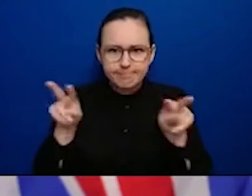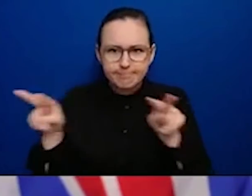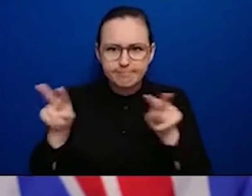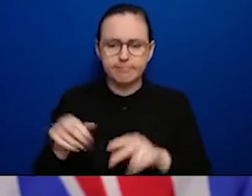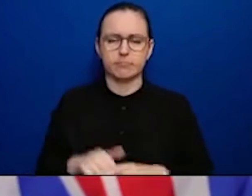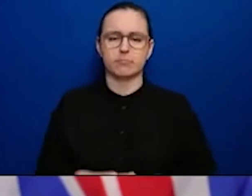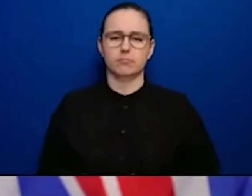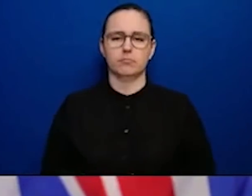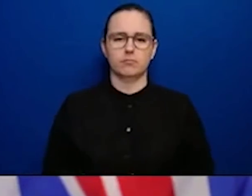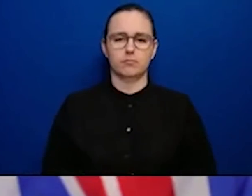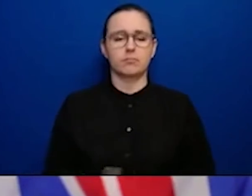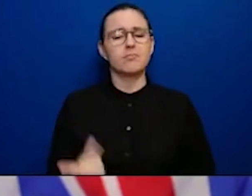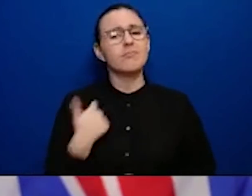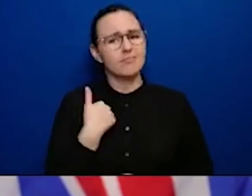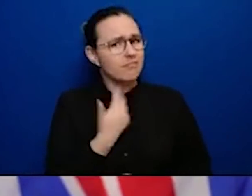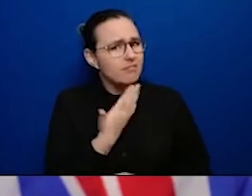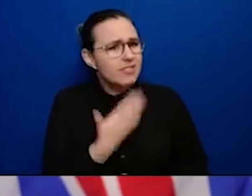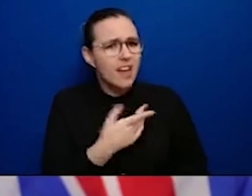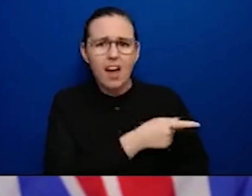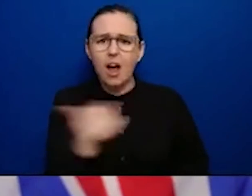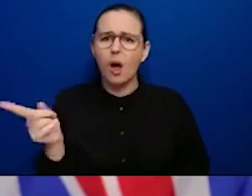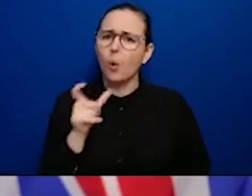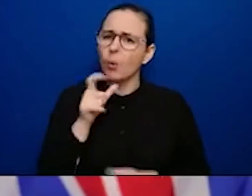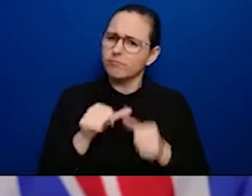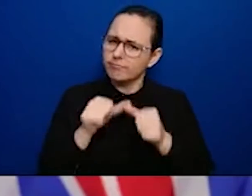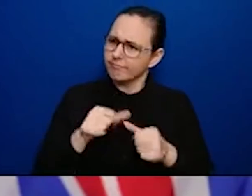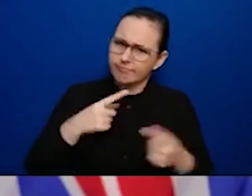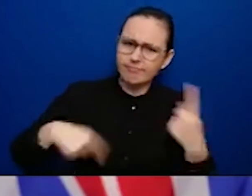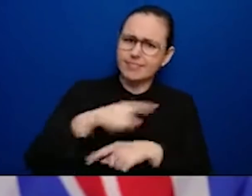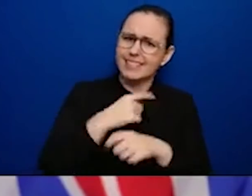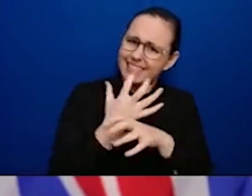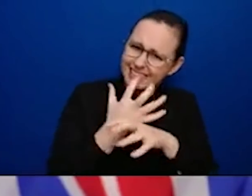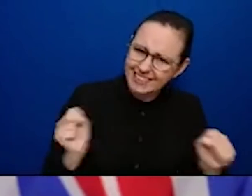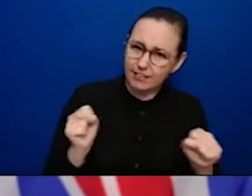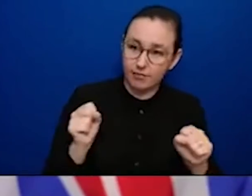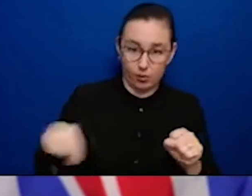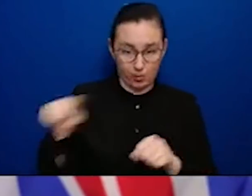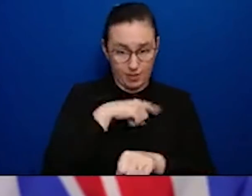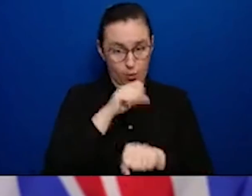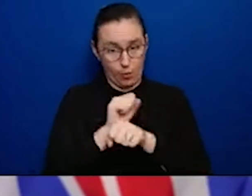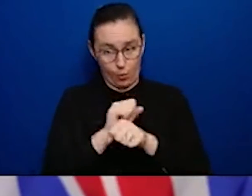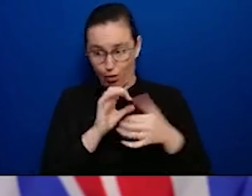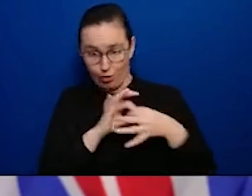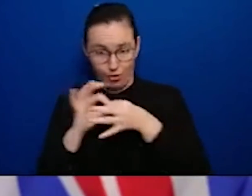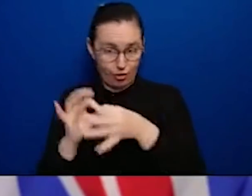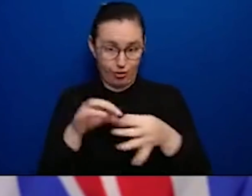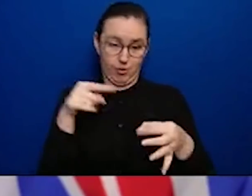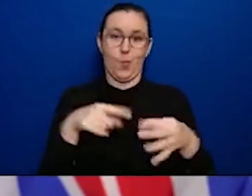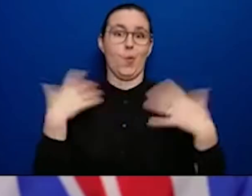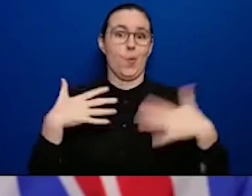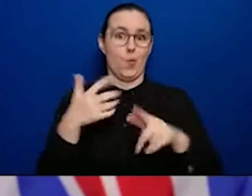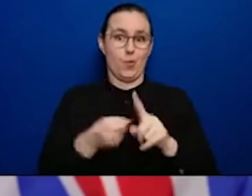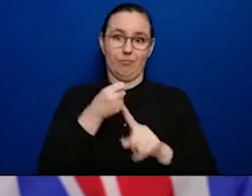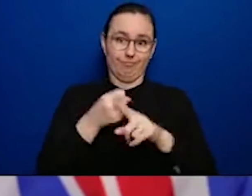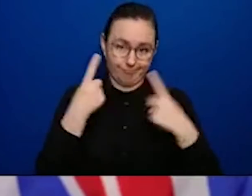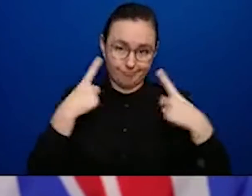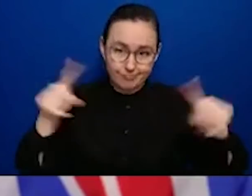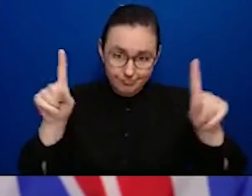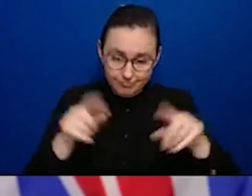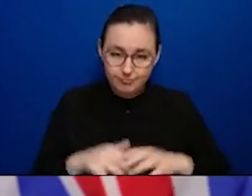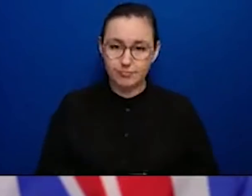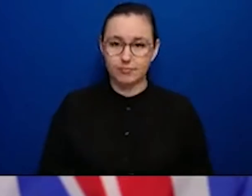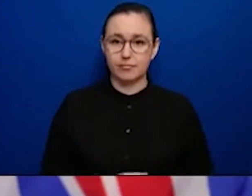safe. When we all work together and do our part, it makes a huge difference. This remains an extremely